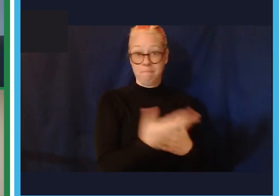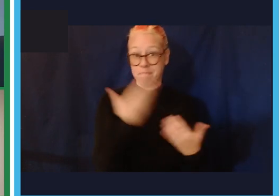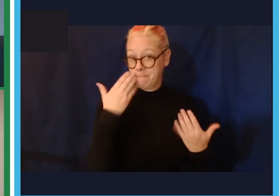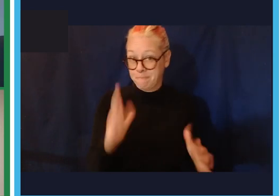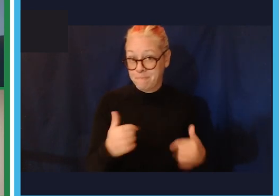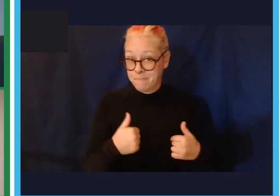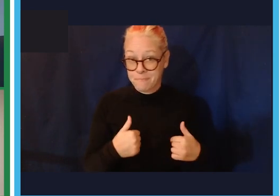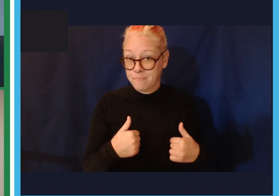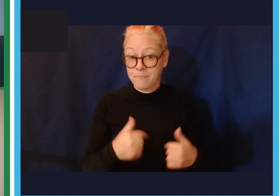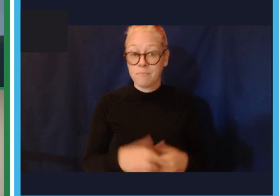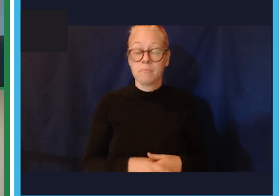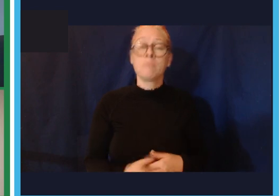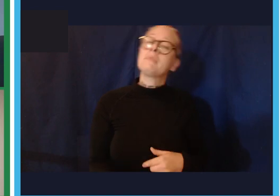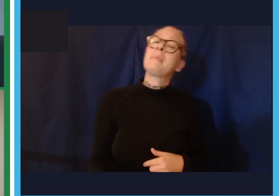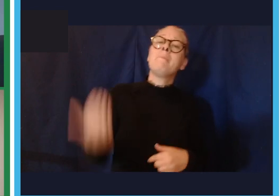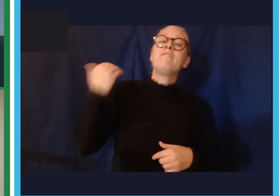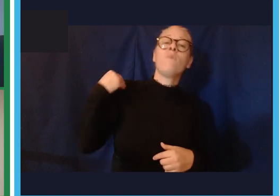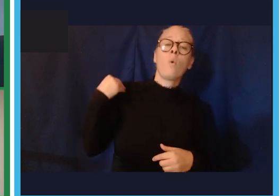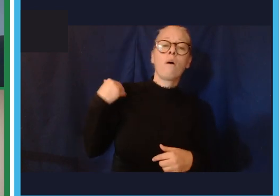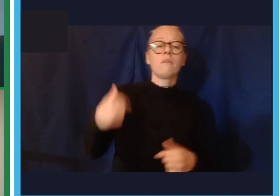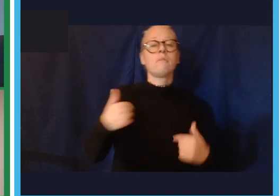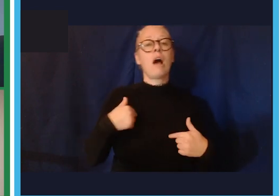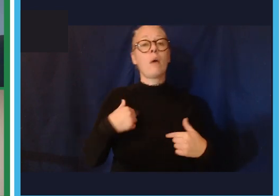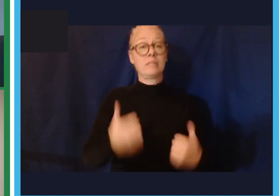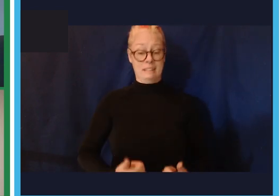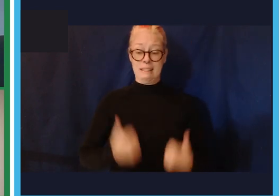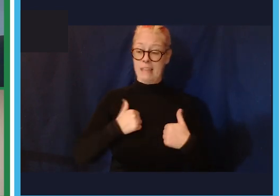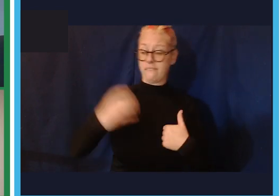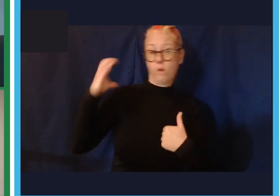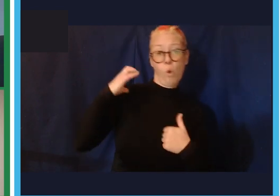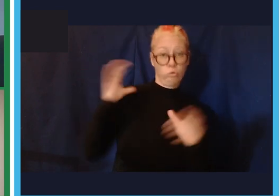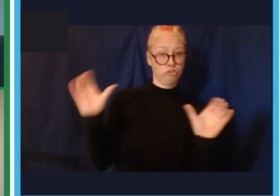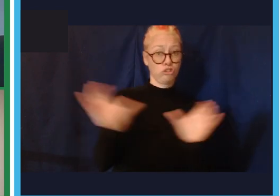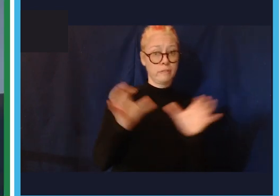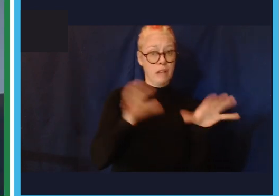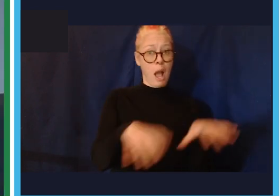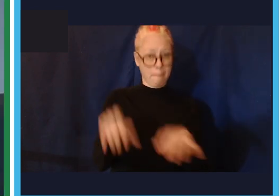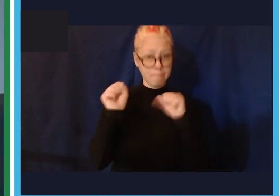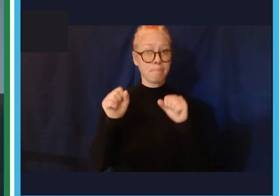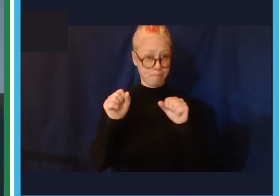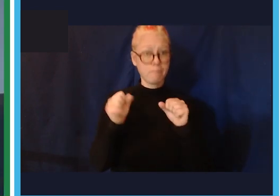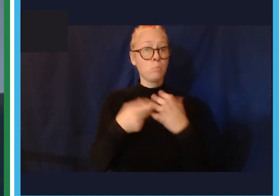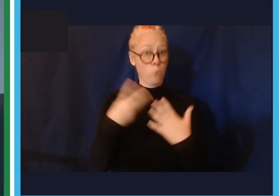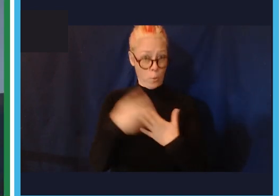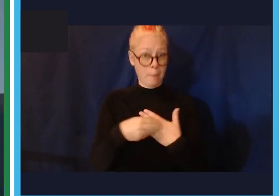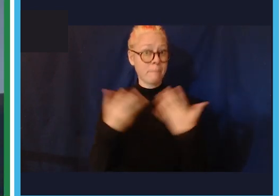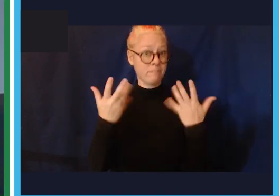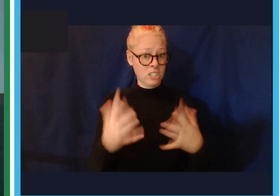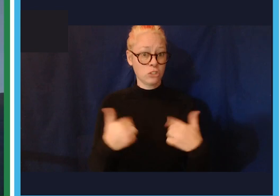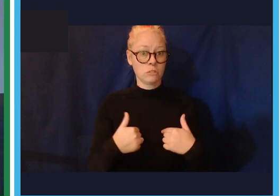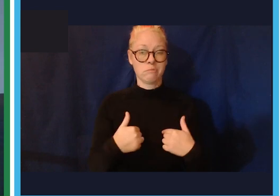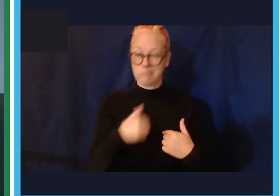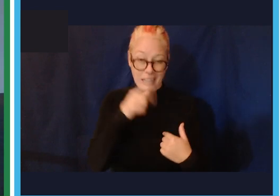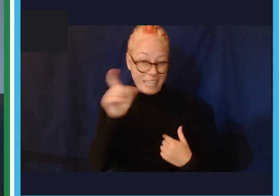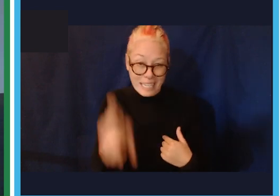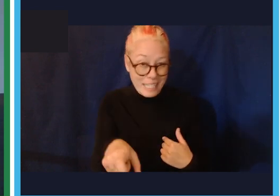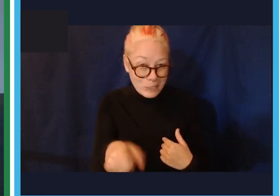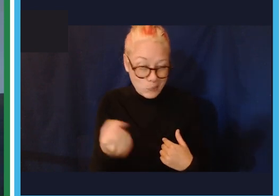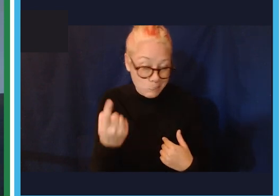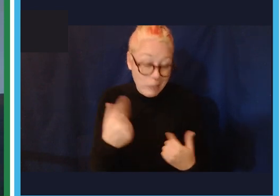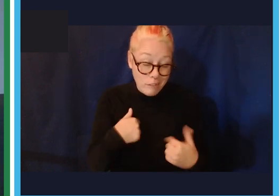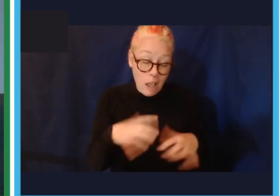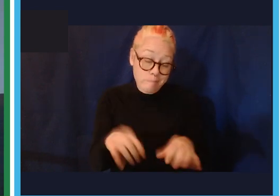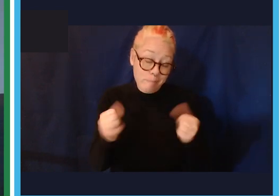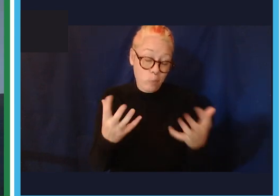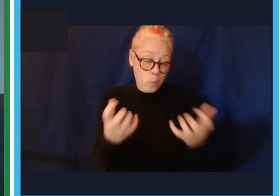right? It's because it validates yourself and your business about policies and procedures